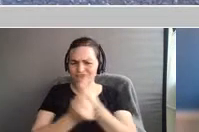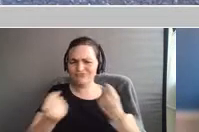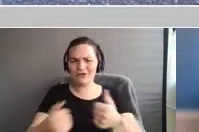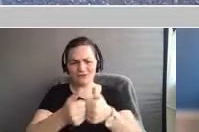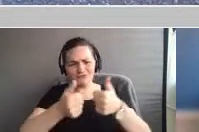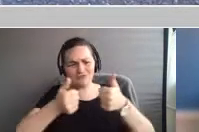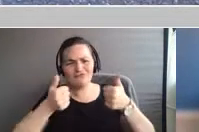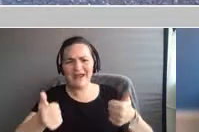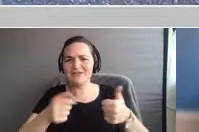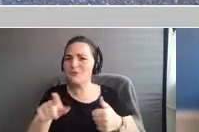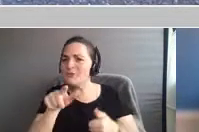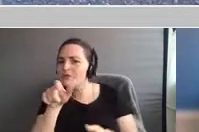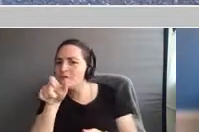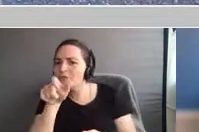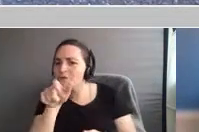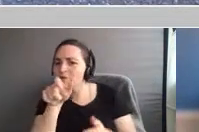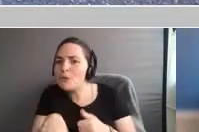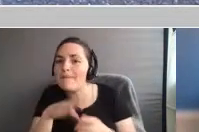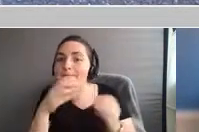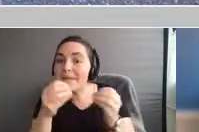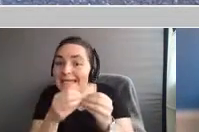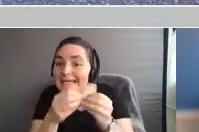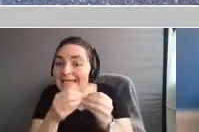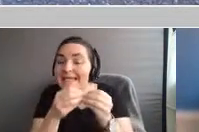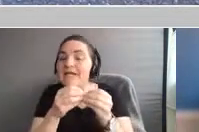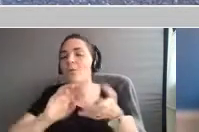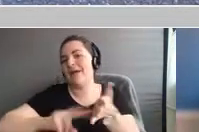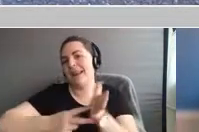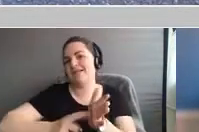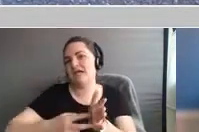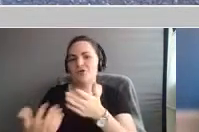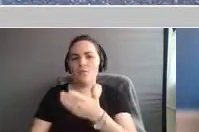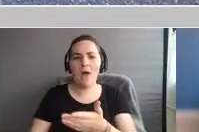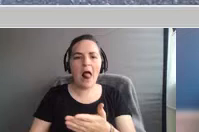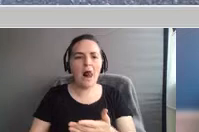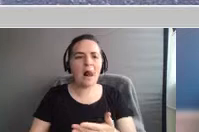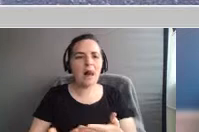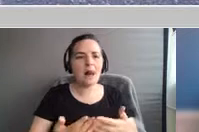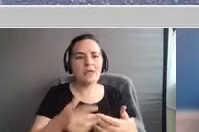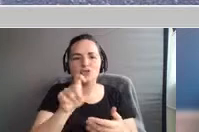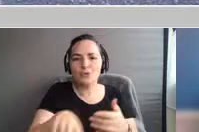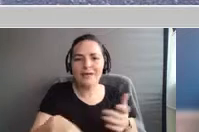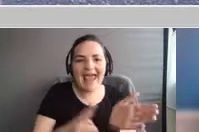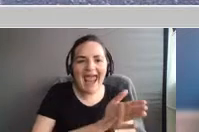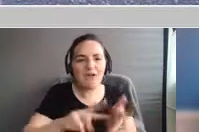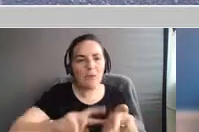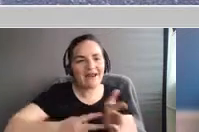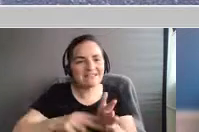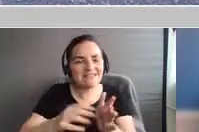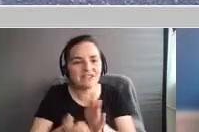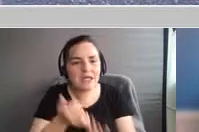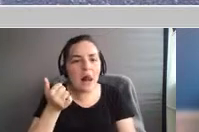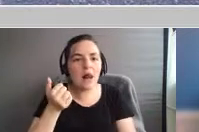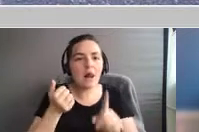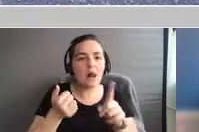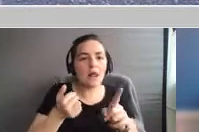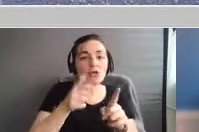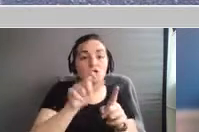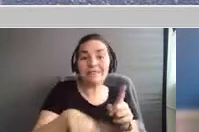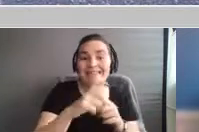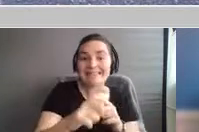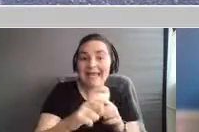B, organisation. Brilliant. Student N, organisation. Student C, time management and